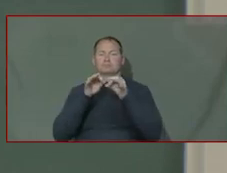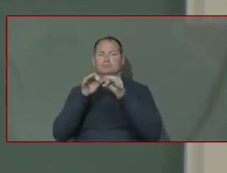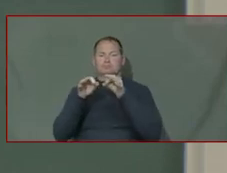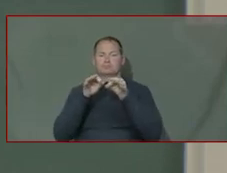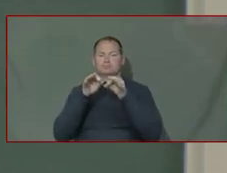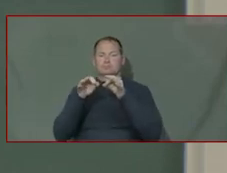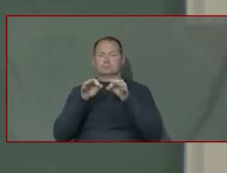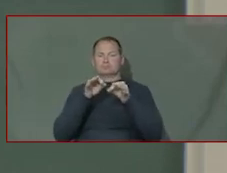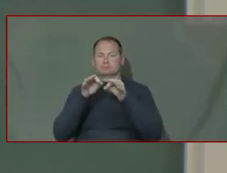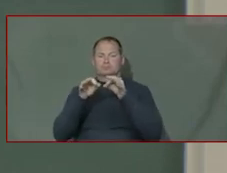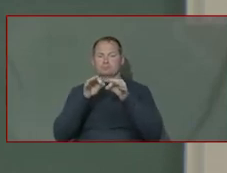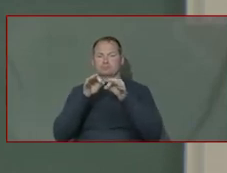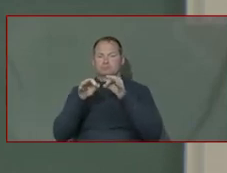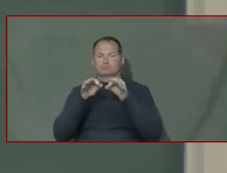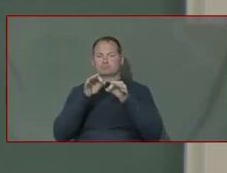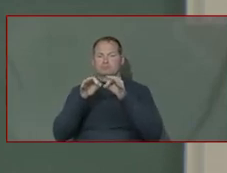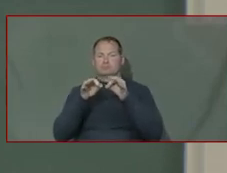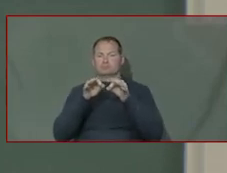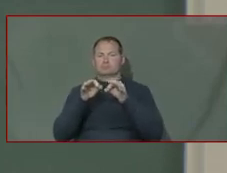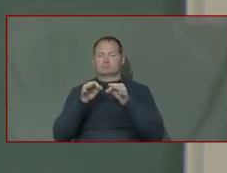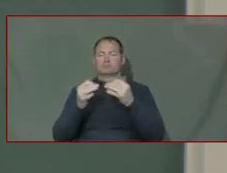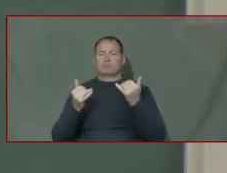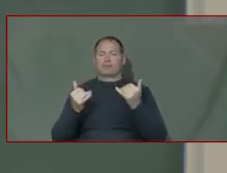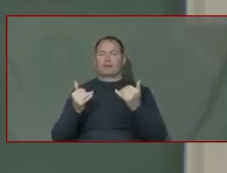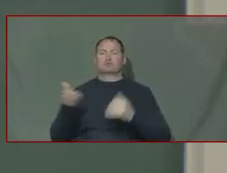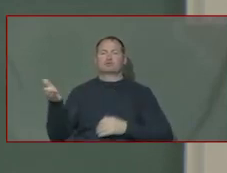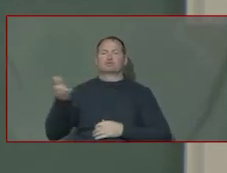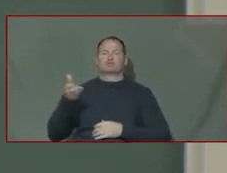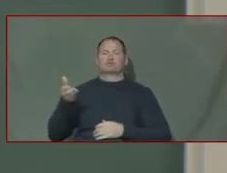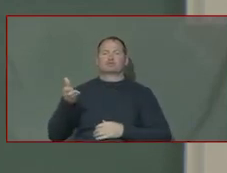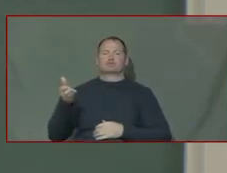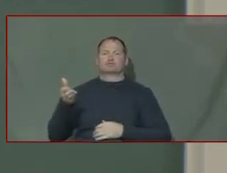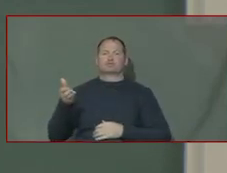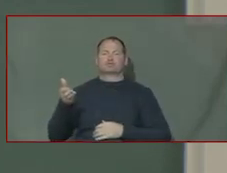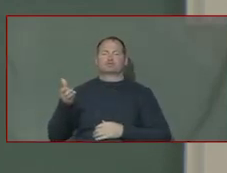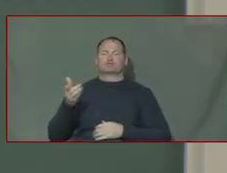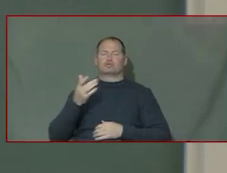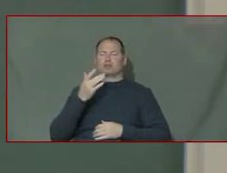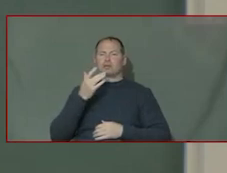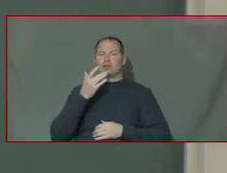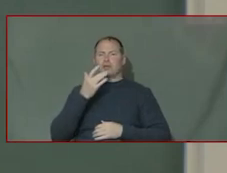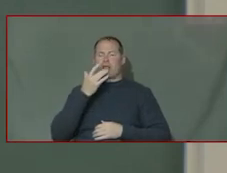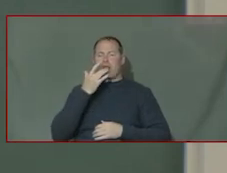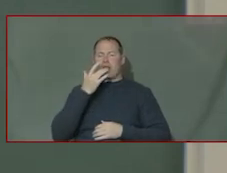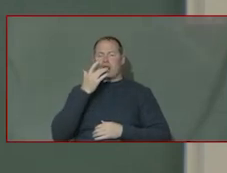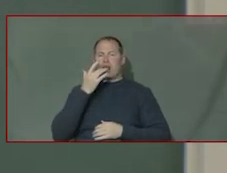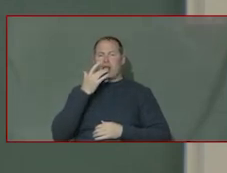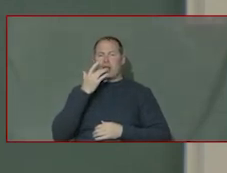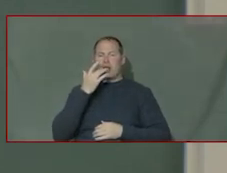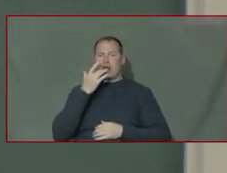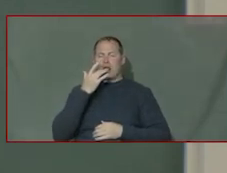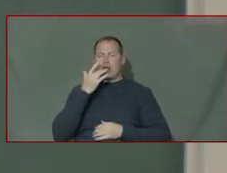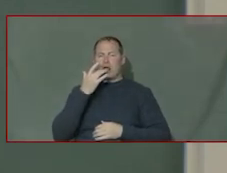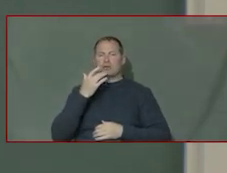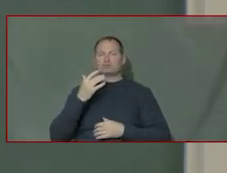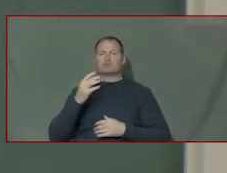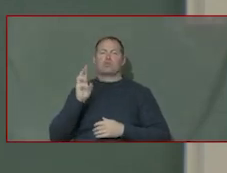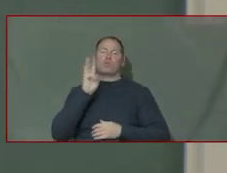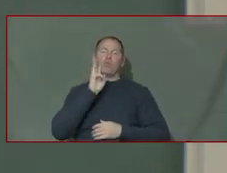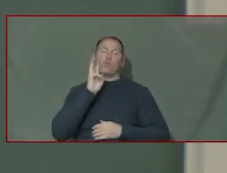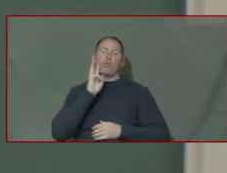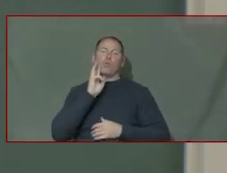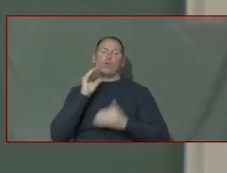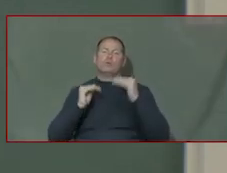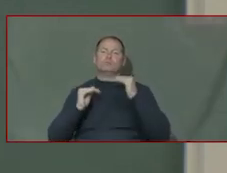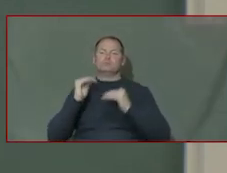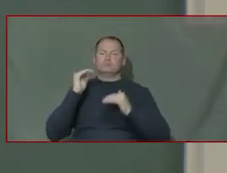especially with the salt balances in the body, and then also the water balances. Now, water balances we know is